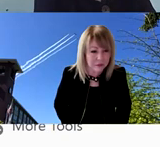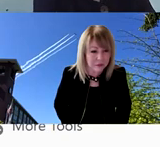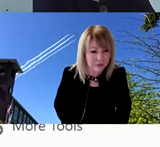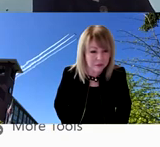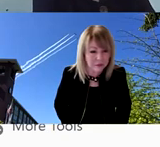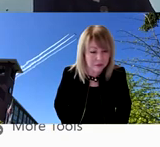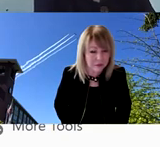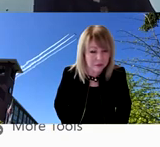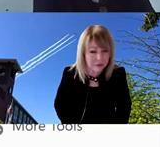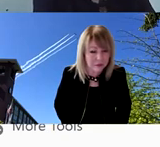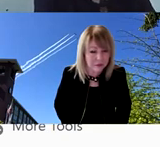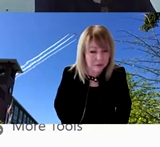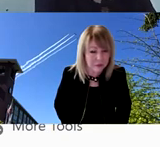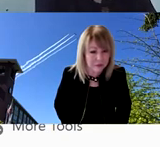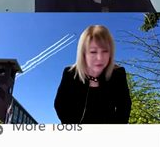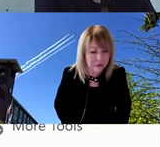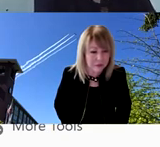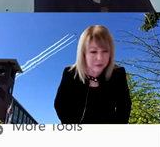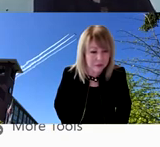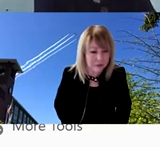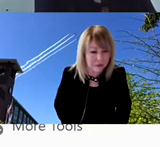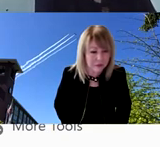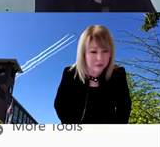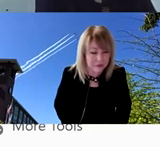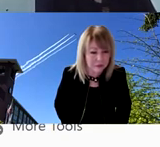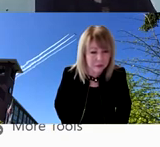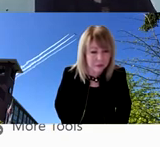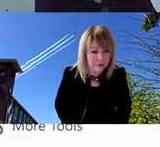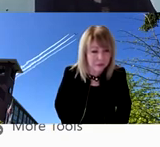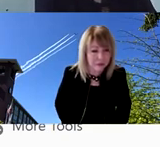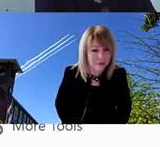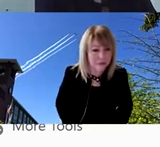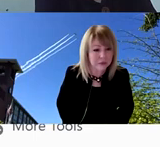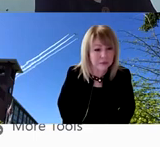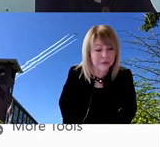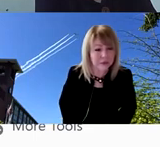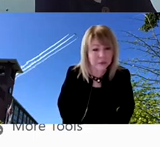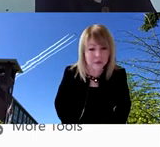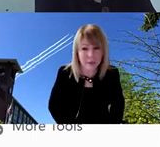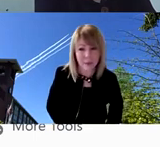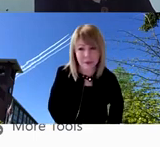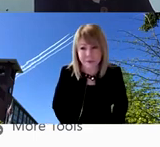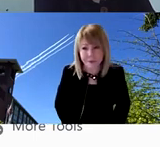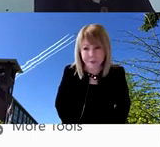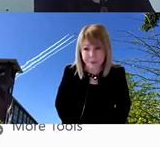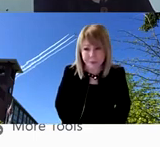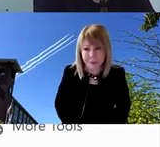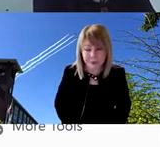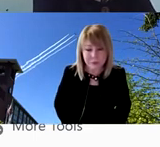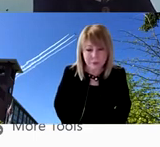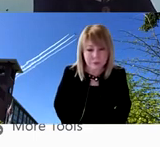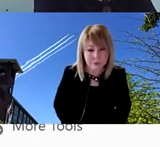there are institutional, systemic, and structural barriers that perpetuate inequity and have silenced the voices of communities over time.